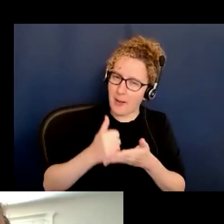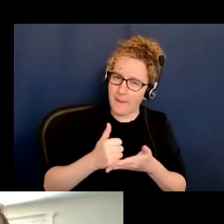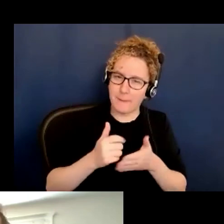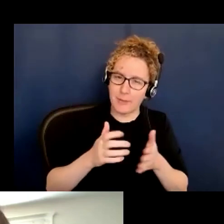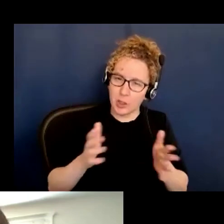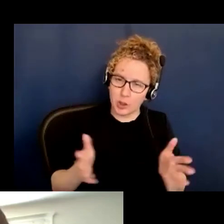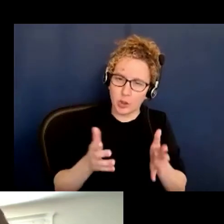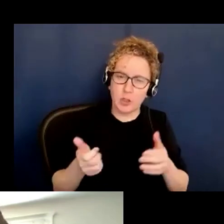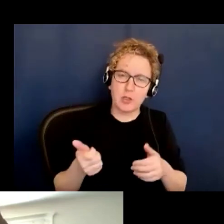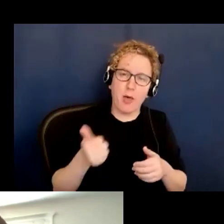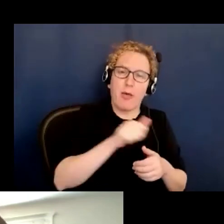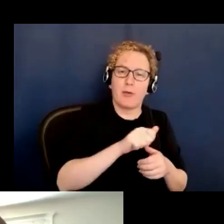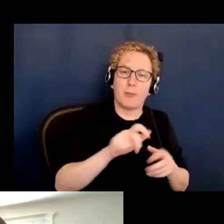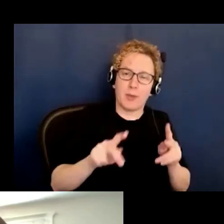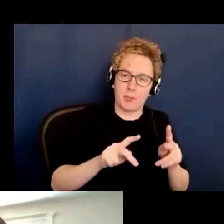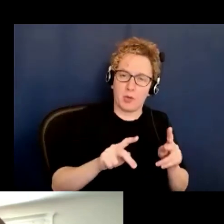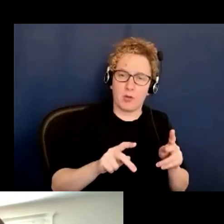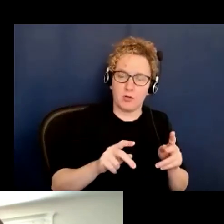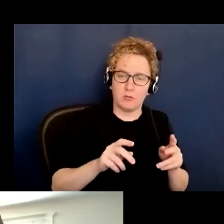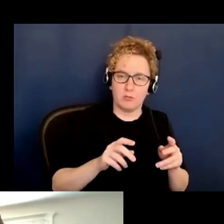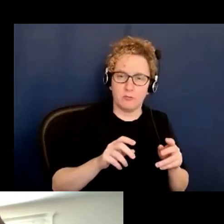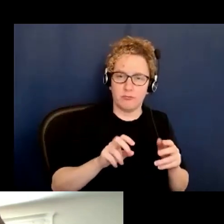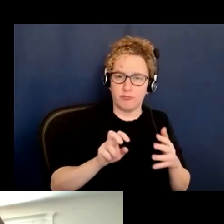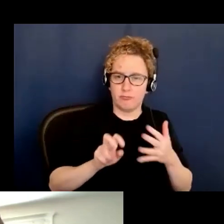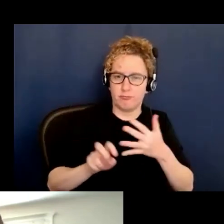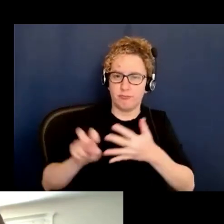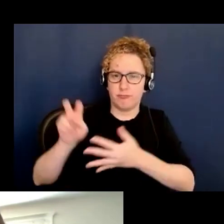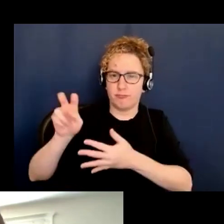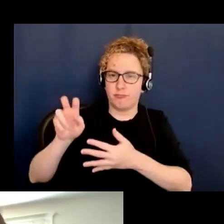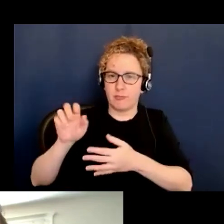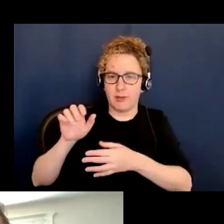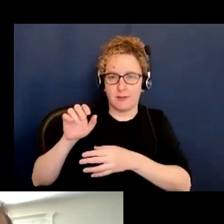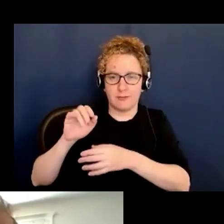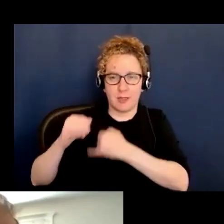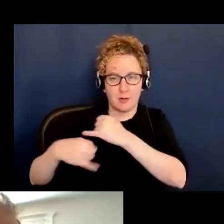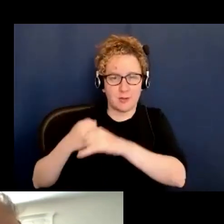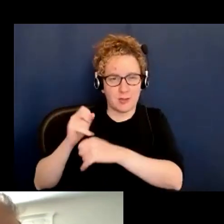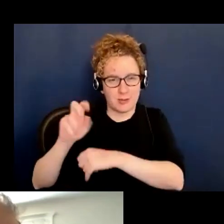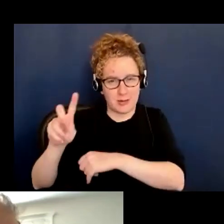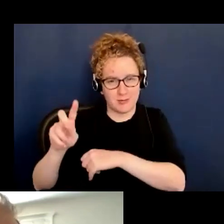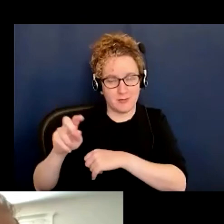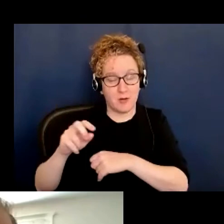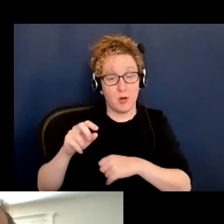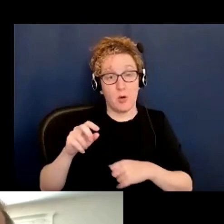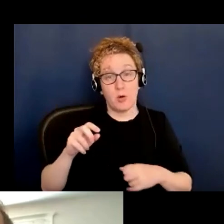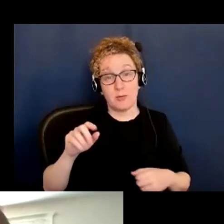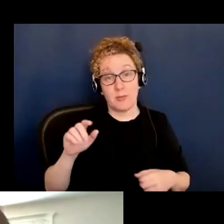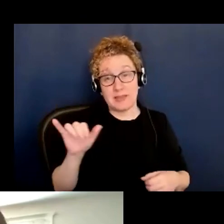here's somebody with an experience something like yours, at least like they had to ask for a reasonable accommodation or